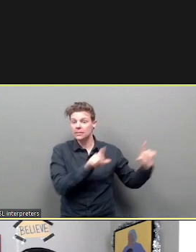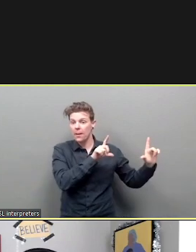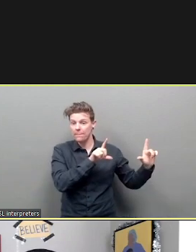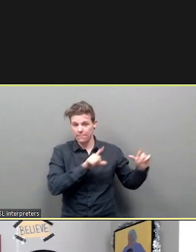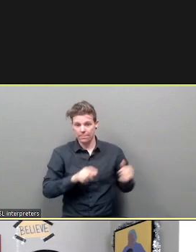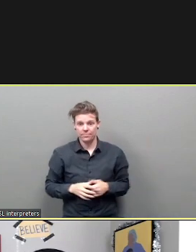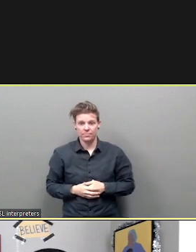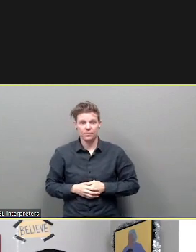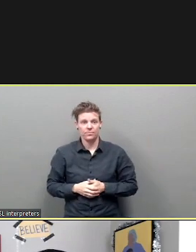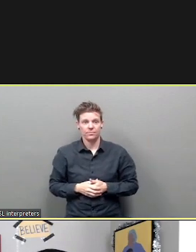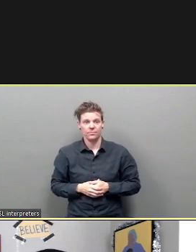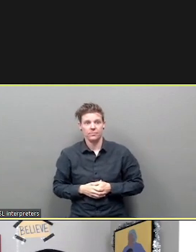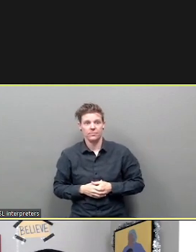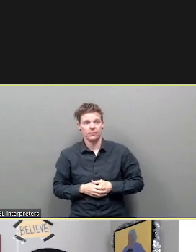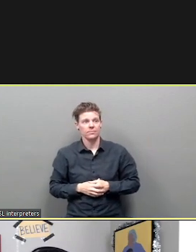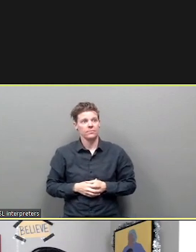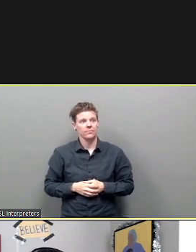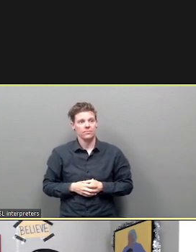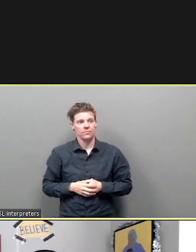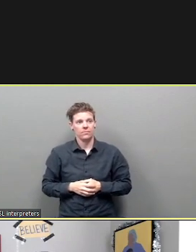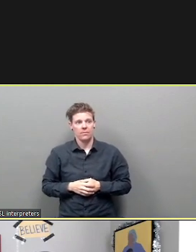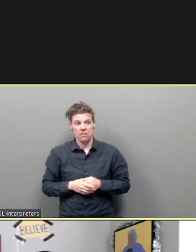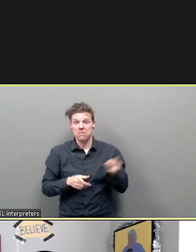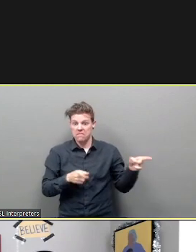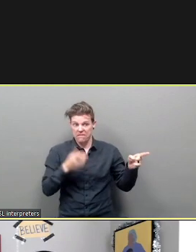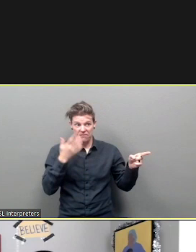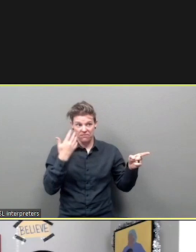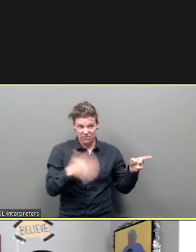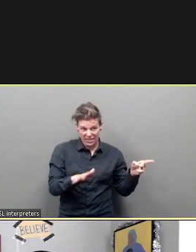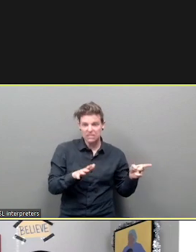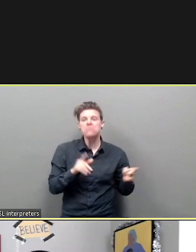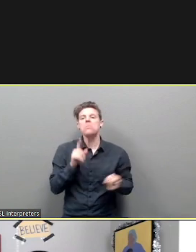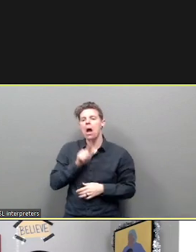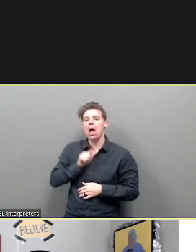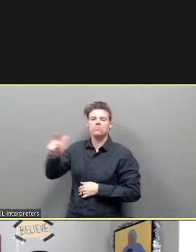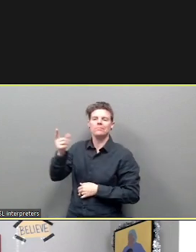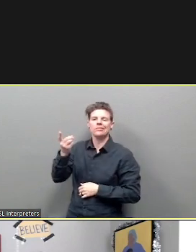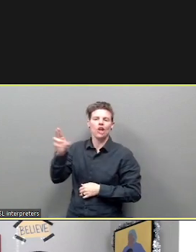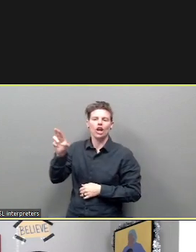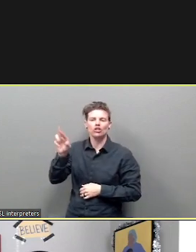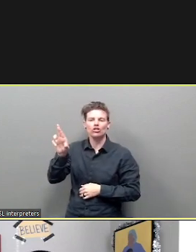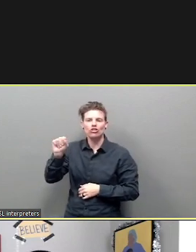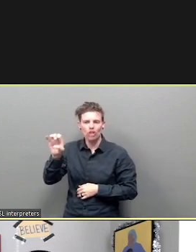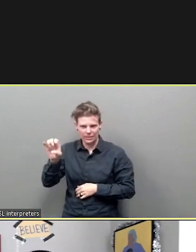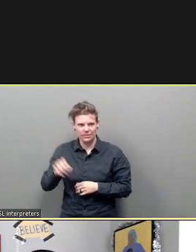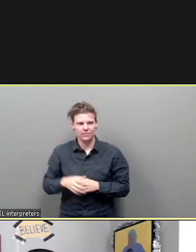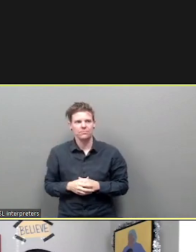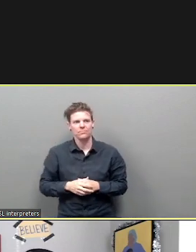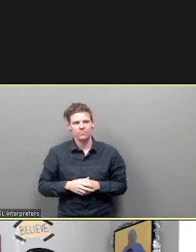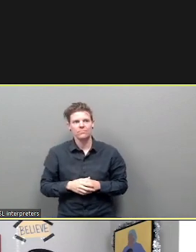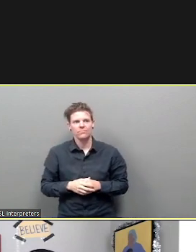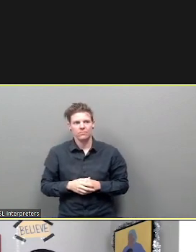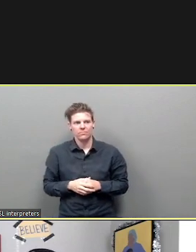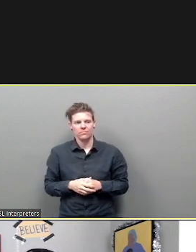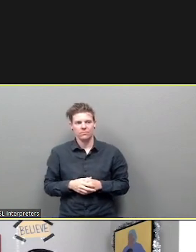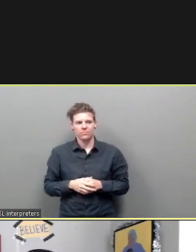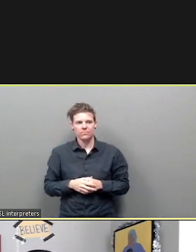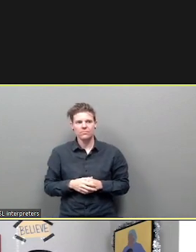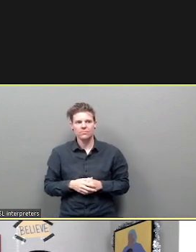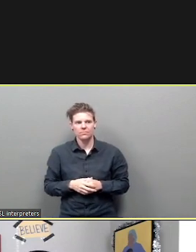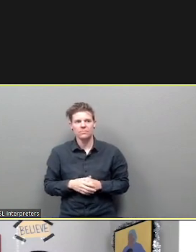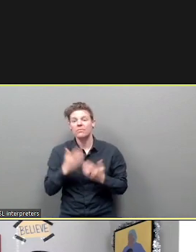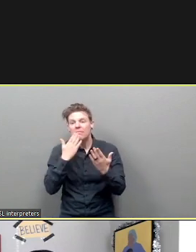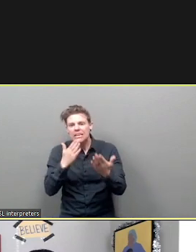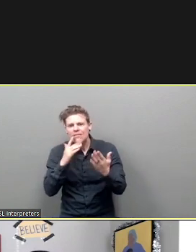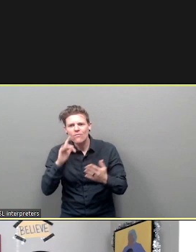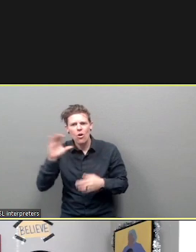And then I will turn it back over to David. So thank you so much for listening in, and I'll just finish up with